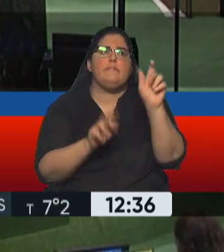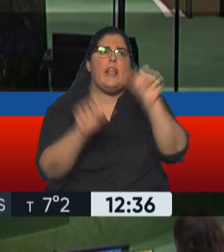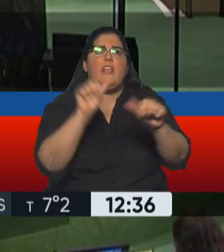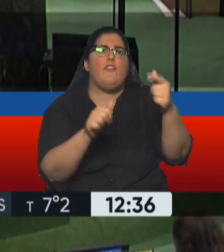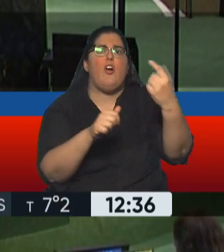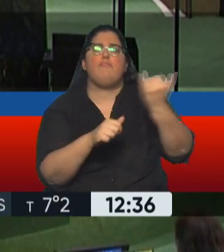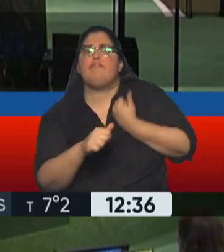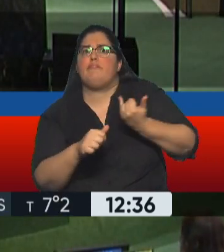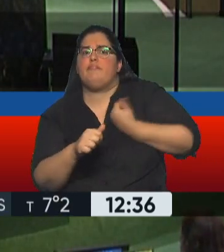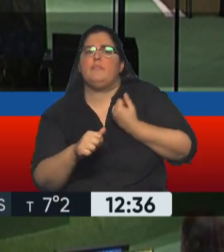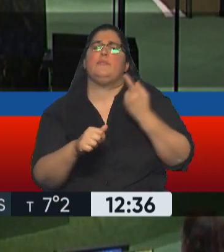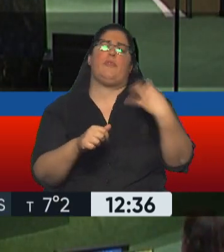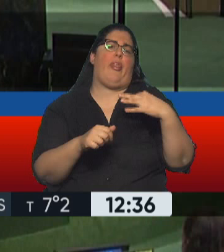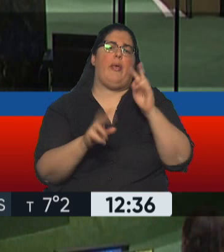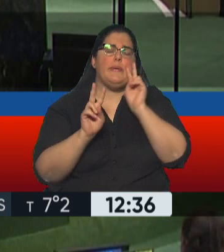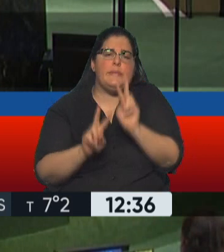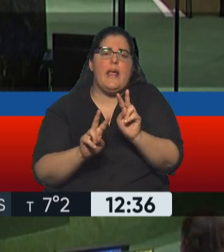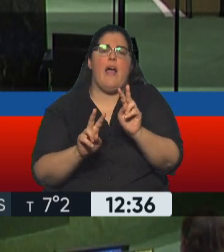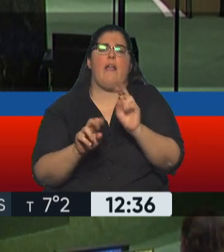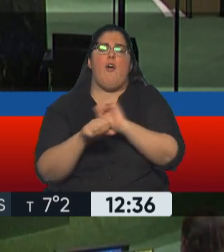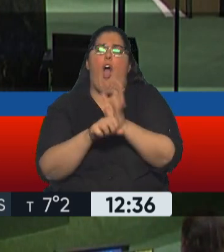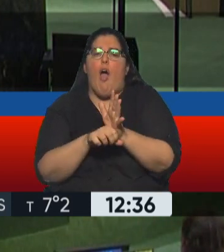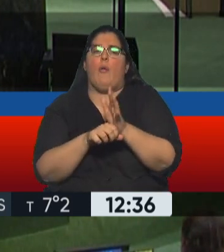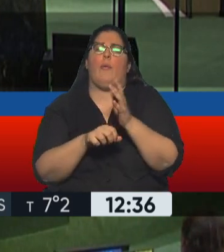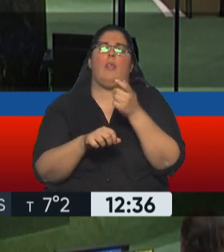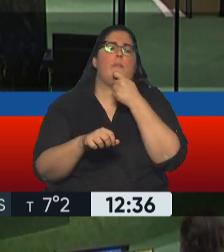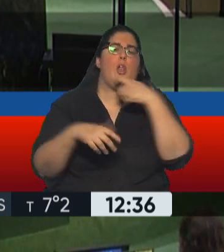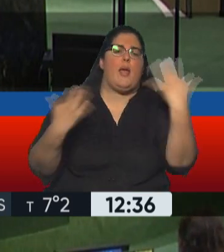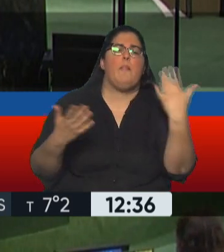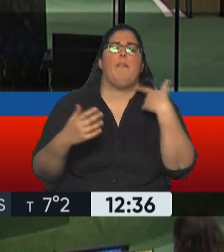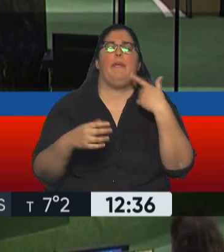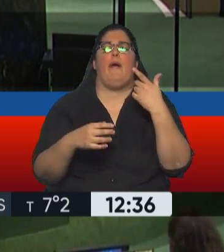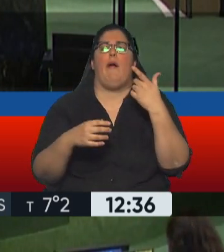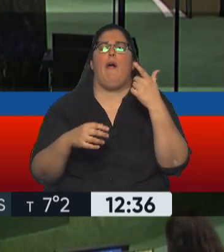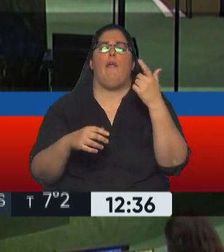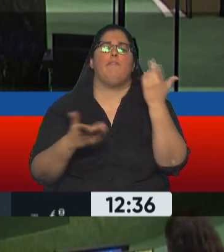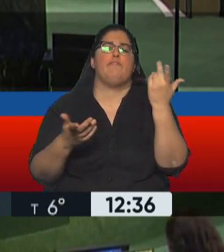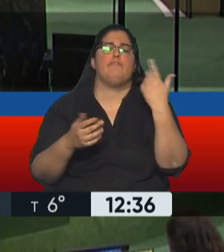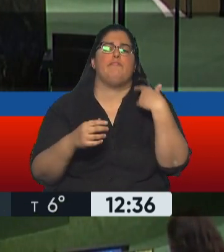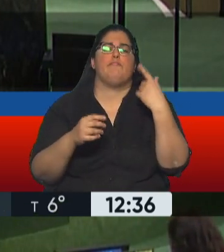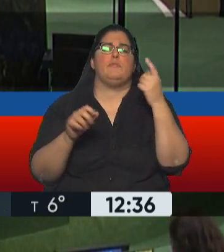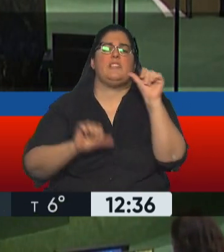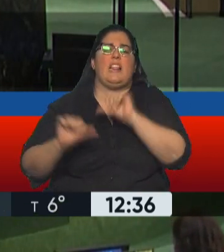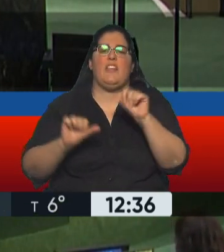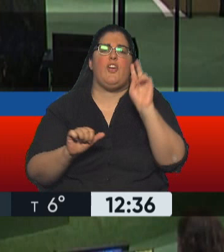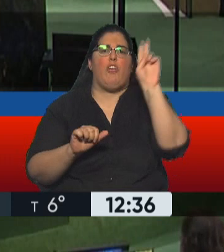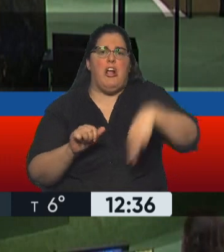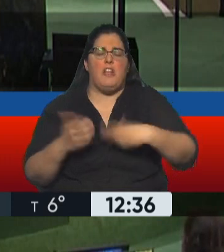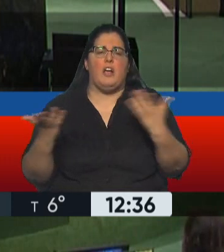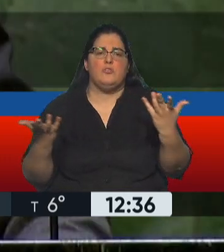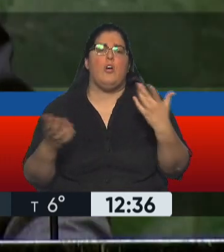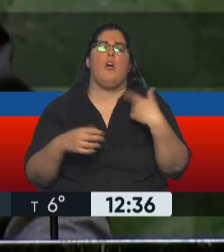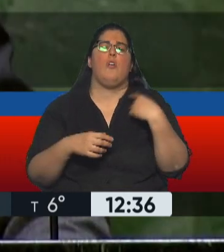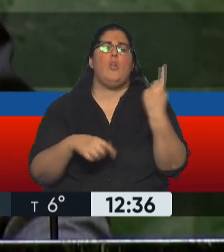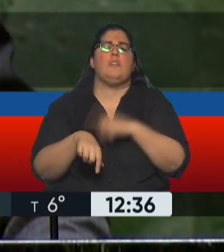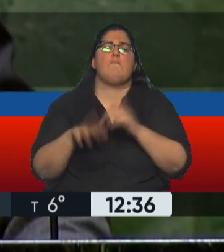And if you look at COVID, if you want to see an example of the gloomy scientists being proved right, it's time